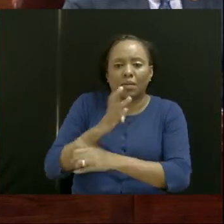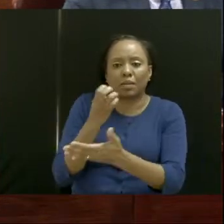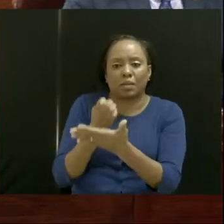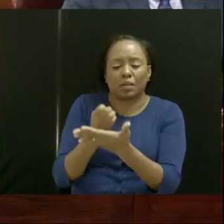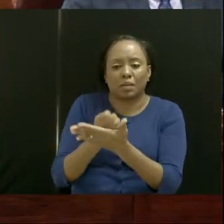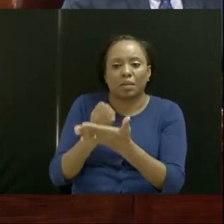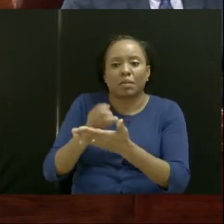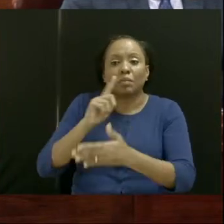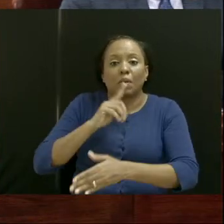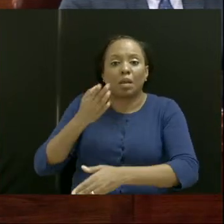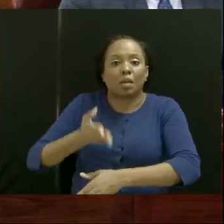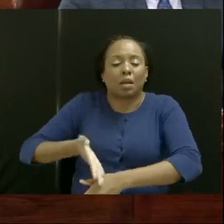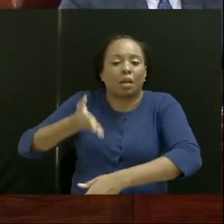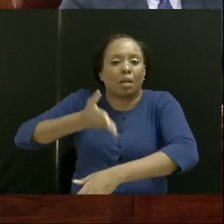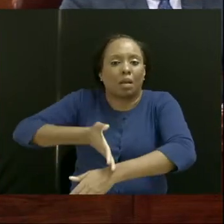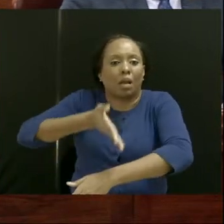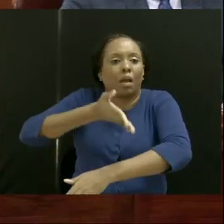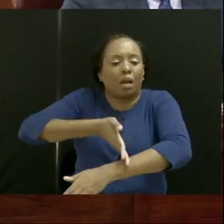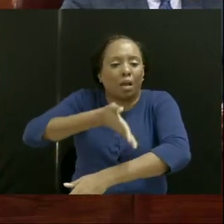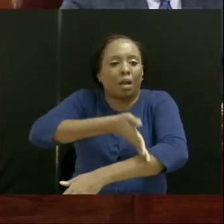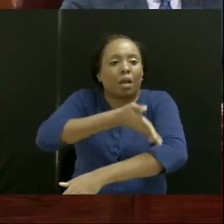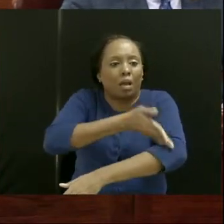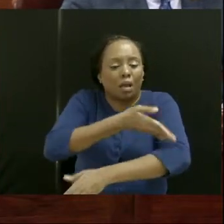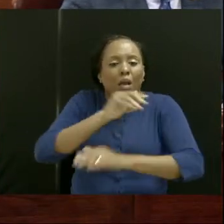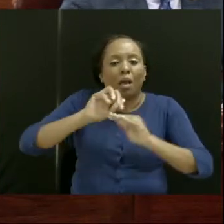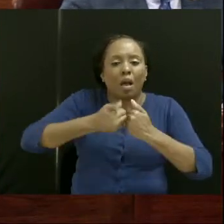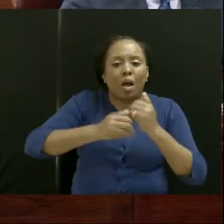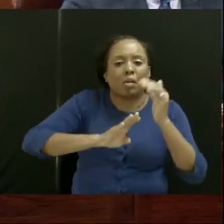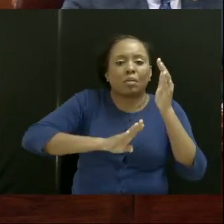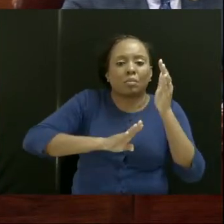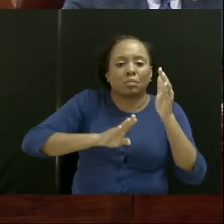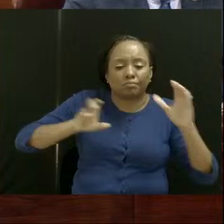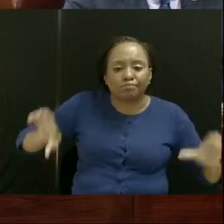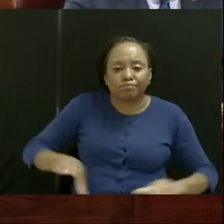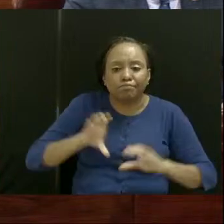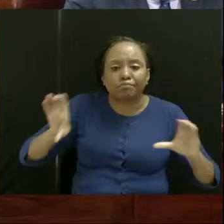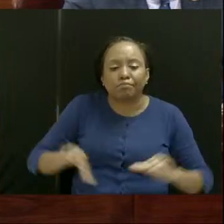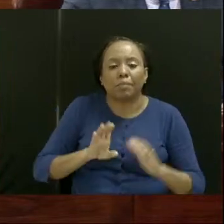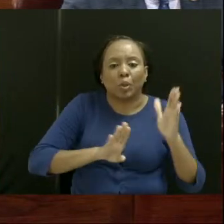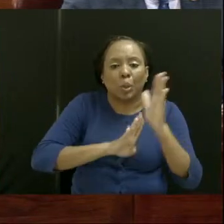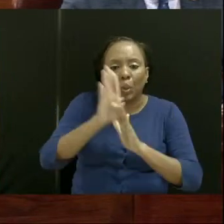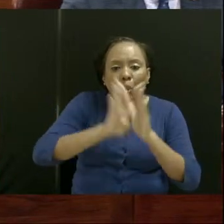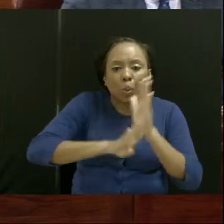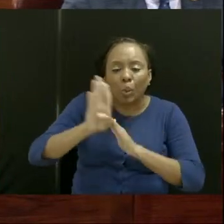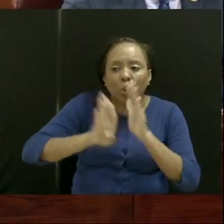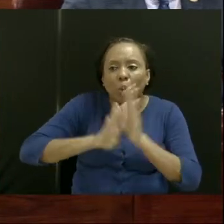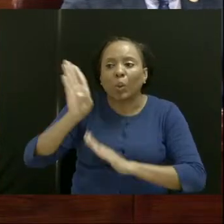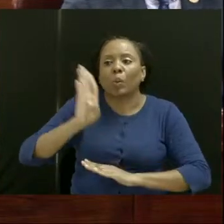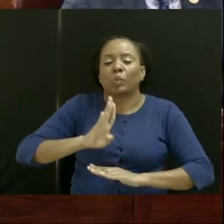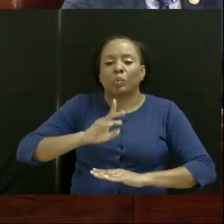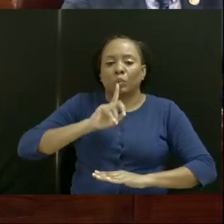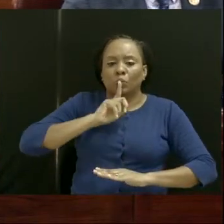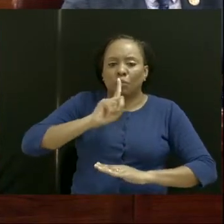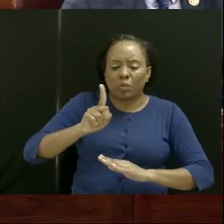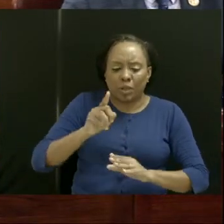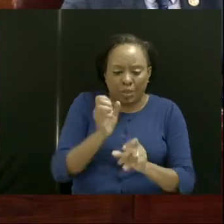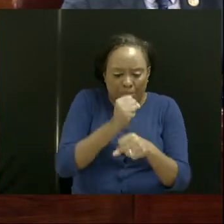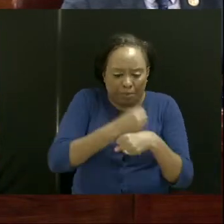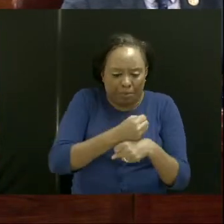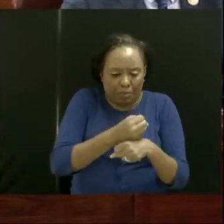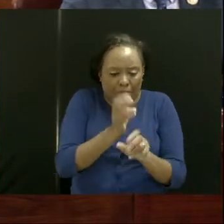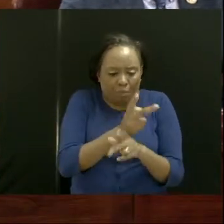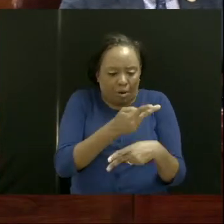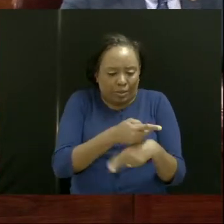and enhance our efforts to generate growth, build out the economy, export products and